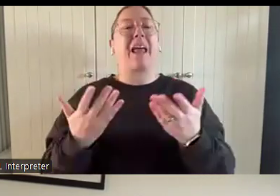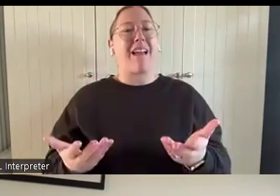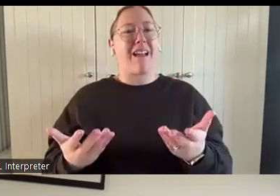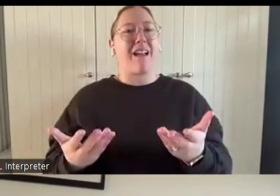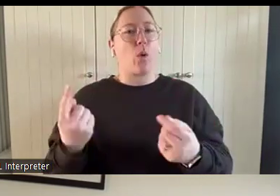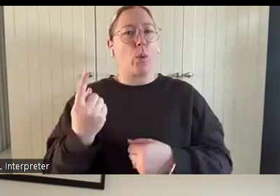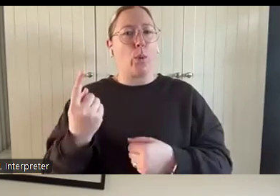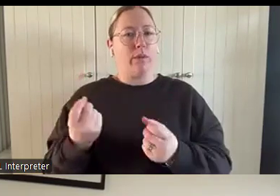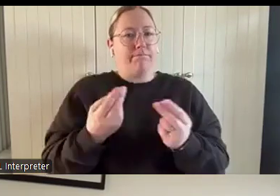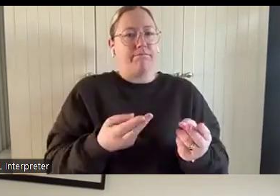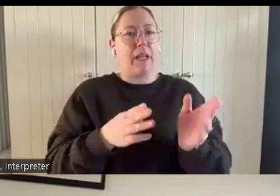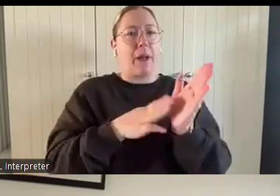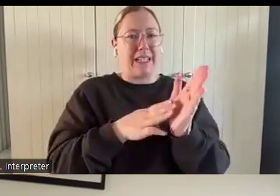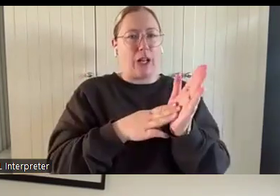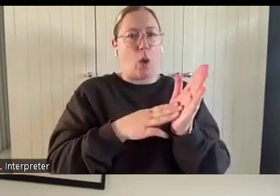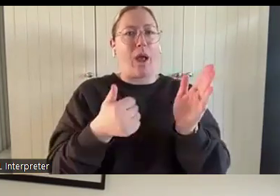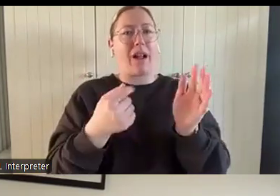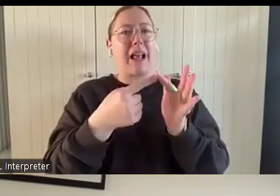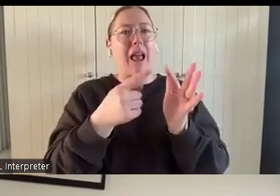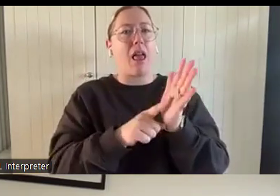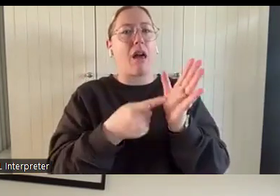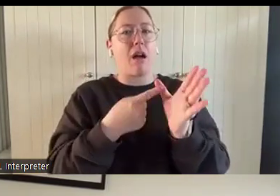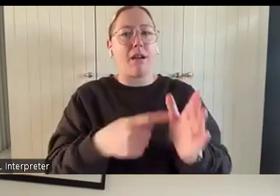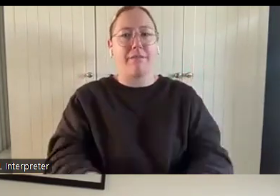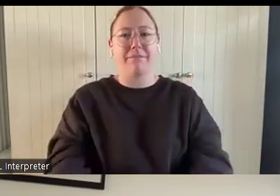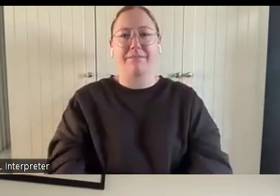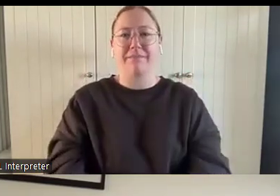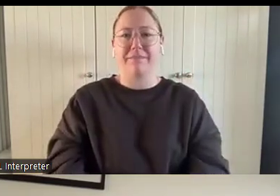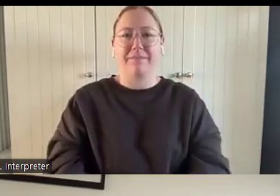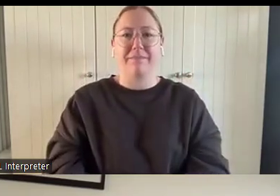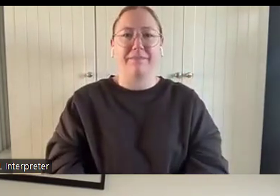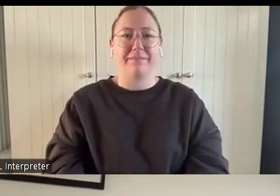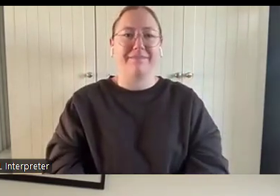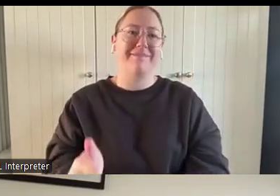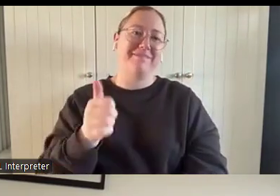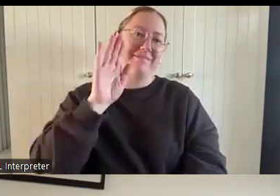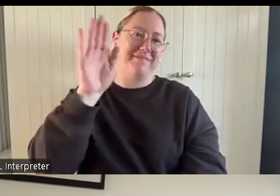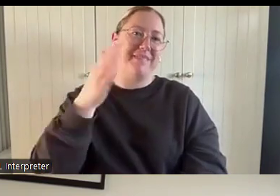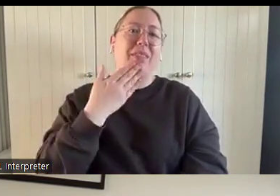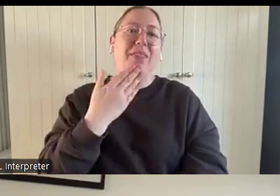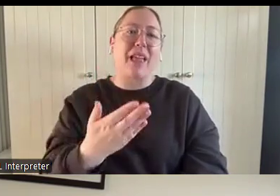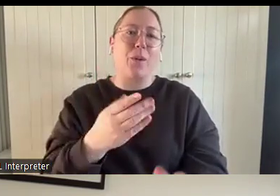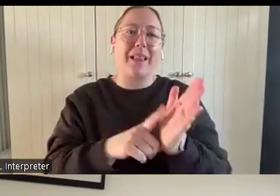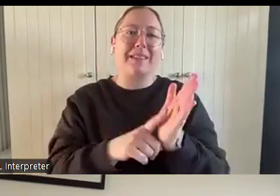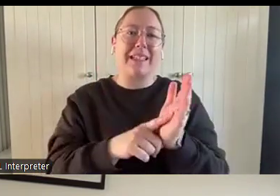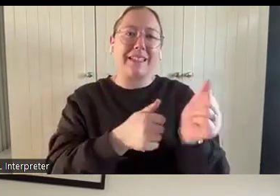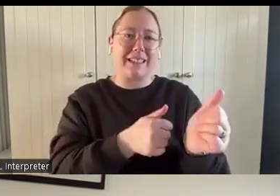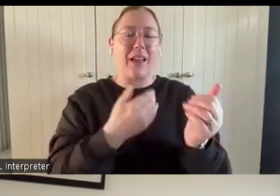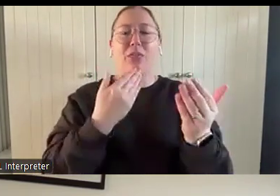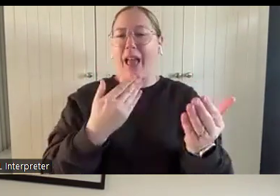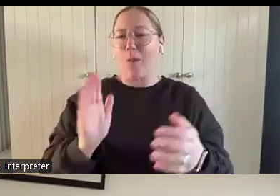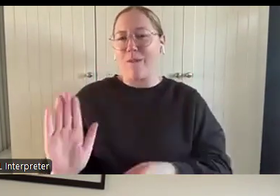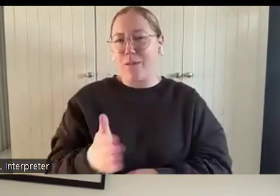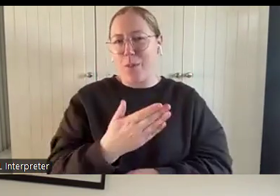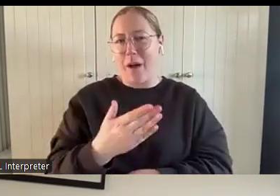to Martino and Ella. So over to you, Martino. Thanks, Liddy, and thank you everyone so far. A